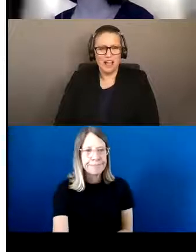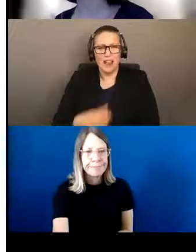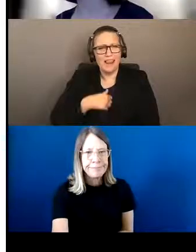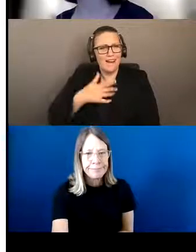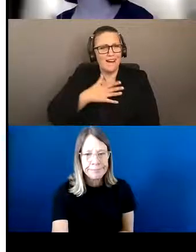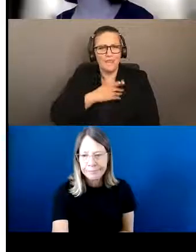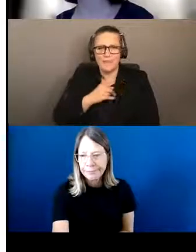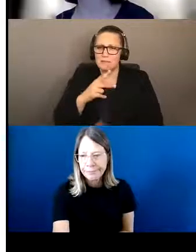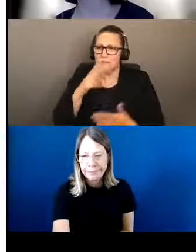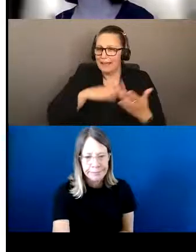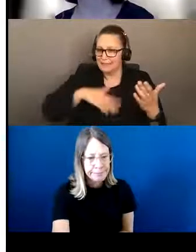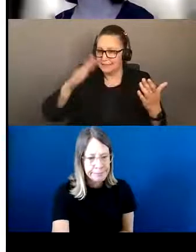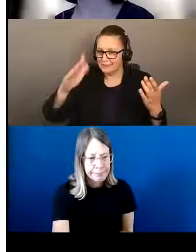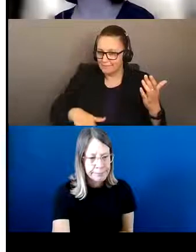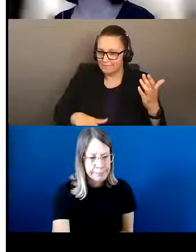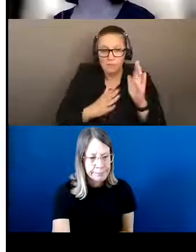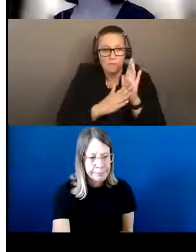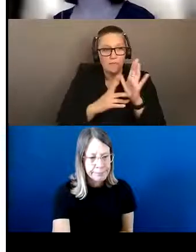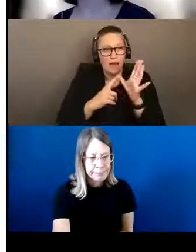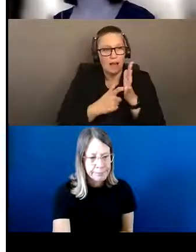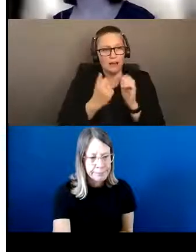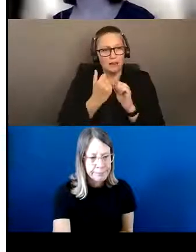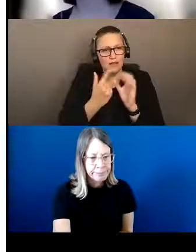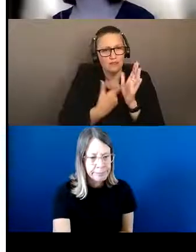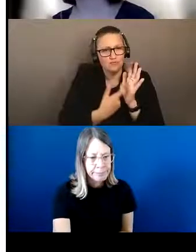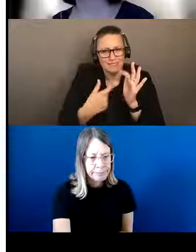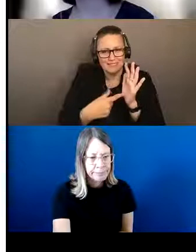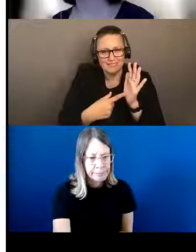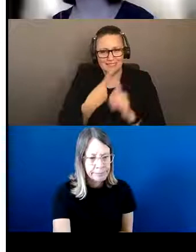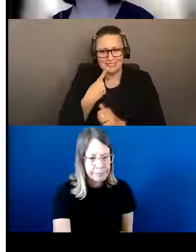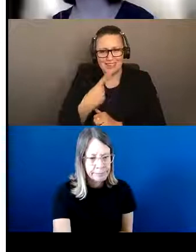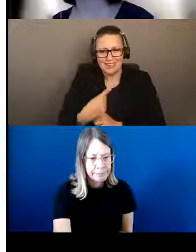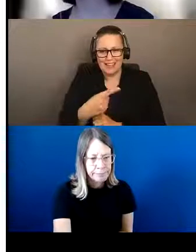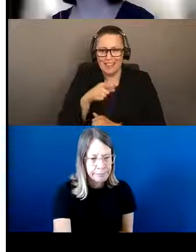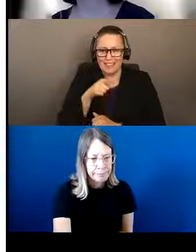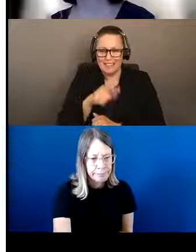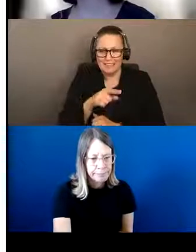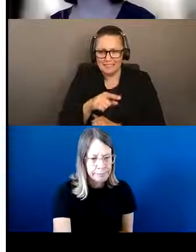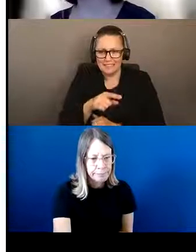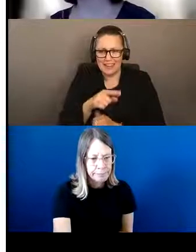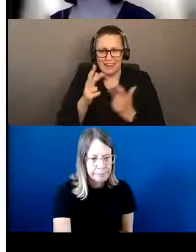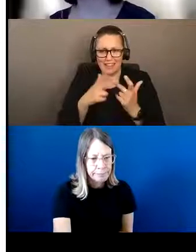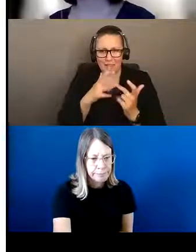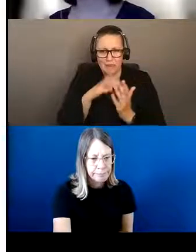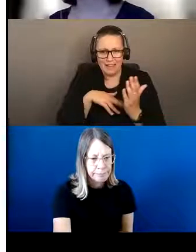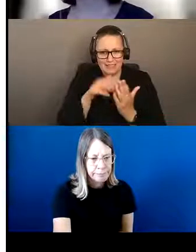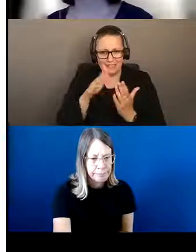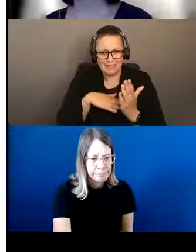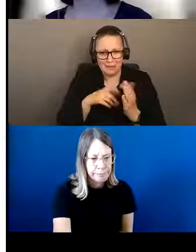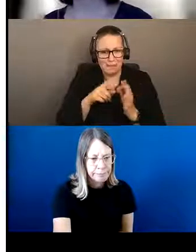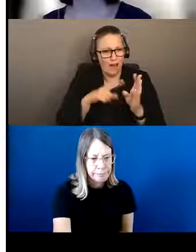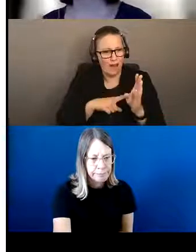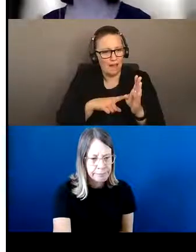Betteridge notes in her book on Sydney Town Hall, is a reproduction of another painting by Franz Xaver Winterhalter, painted